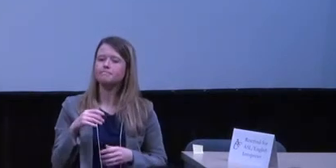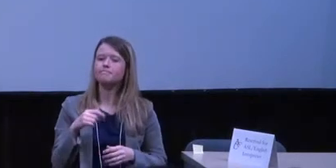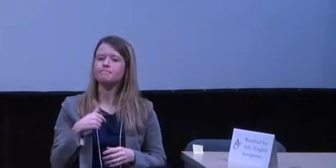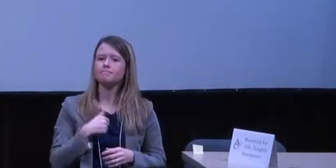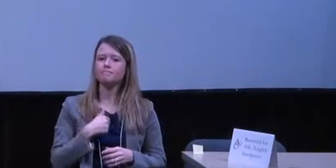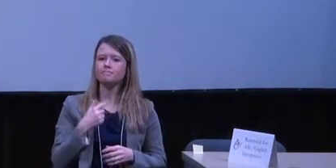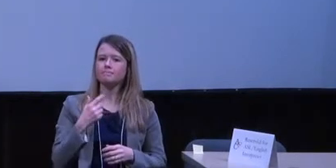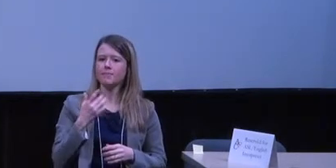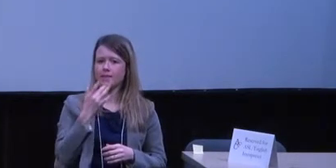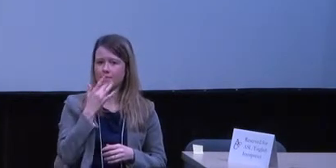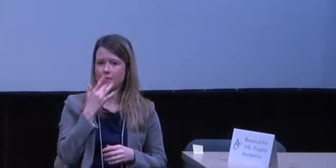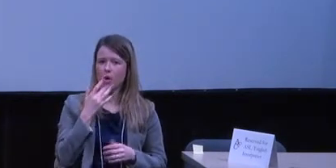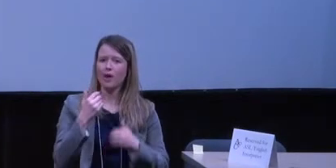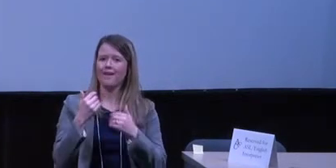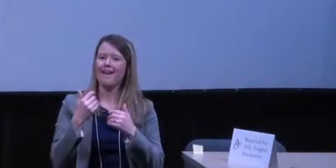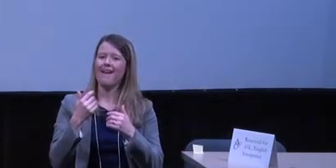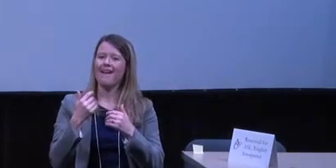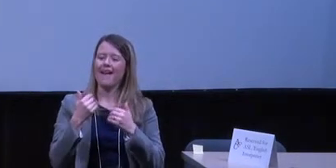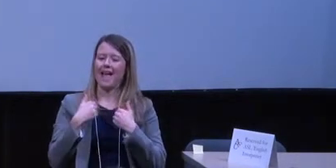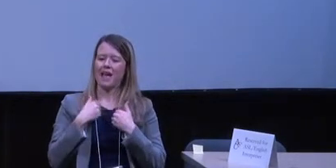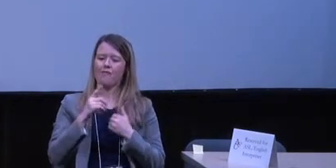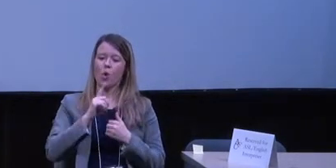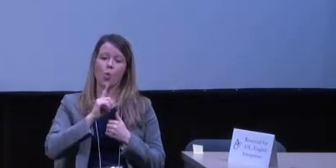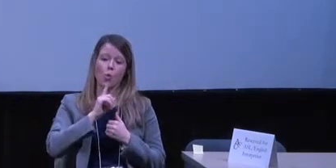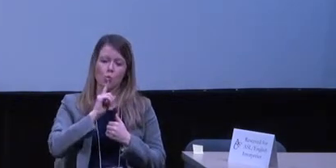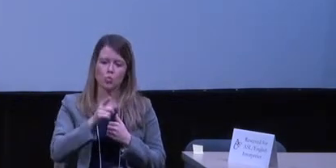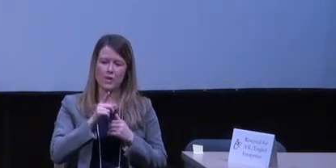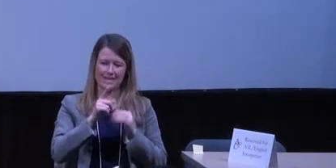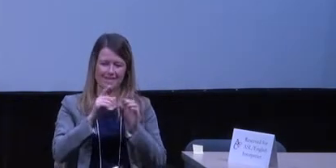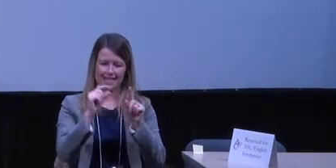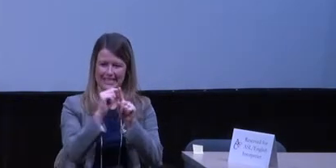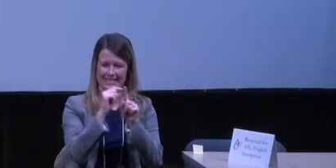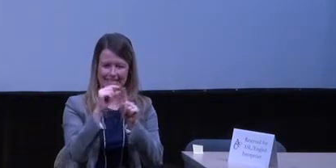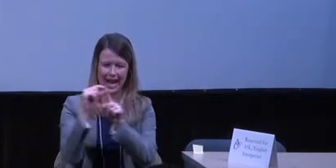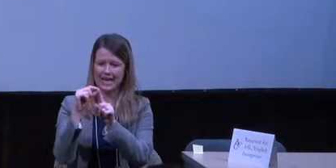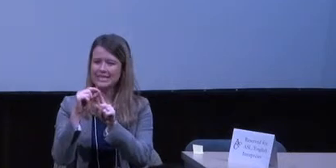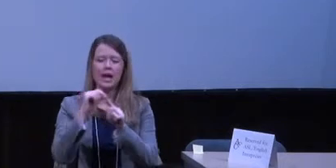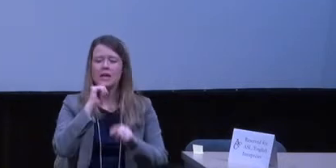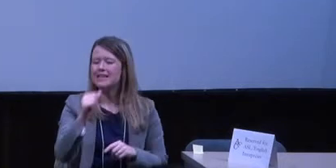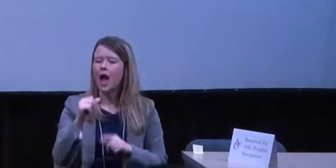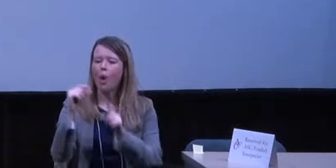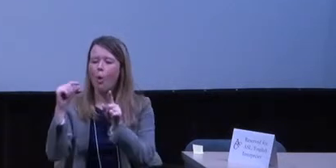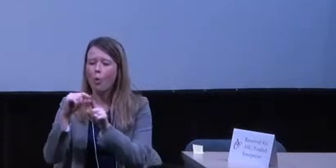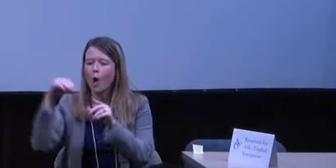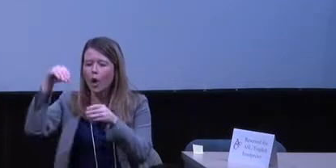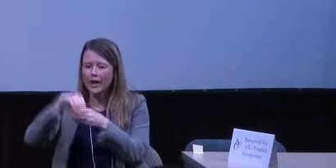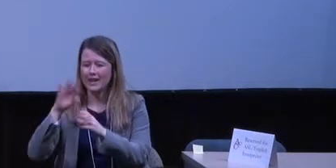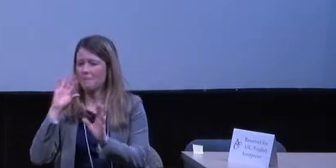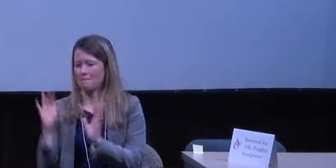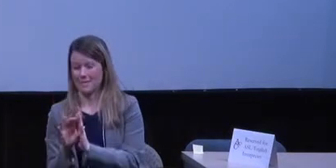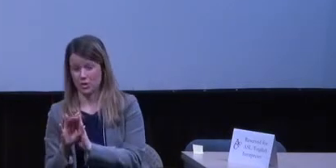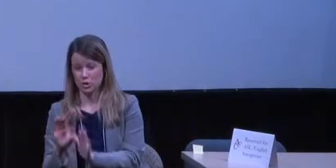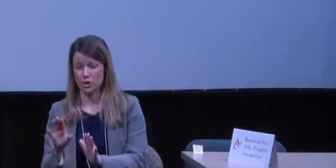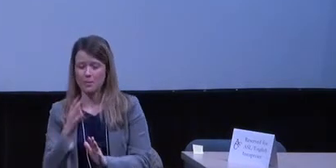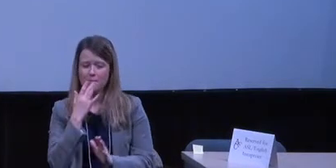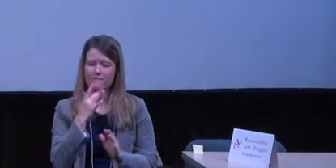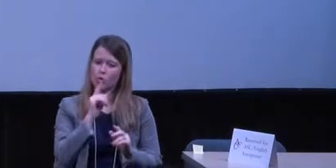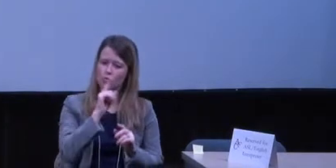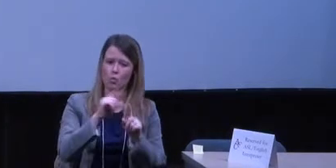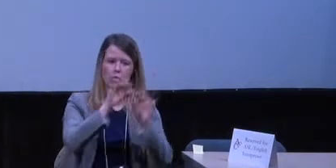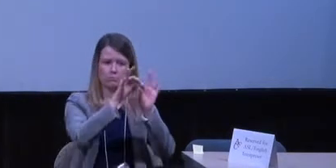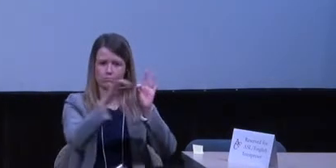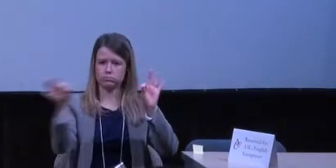to real text versus text within a graphic. So if you're doing something for, say, in